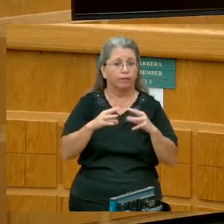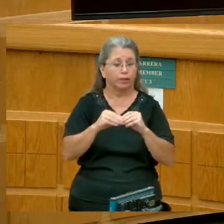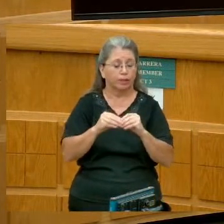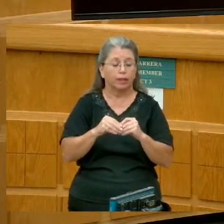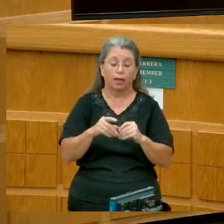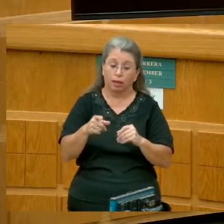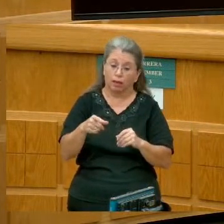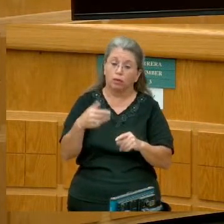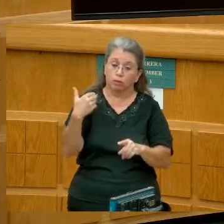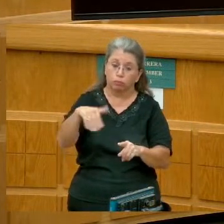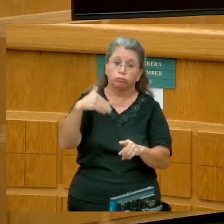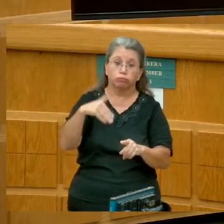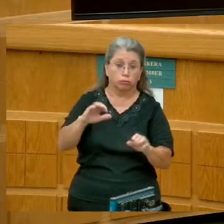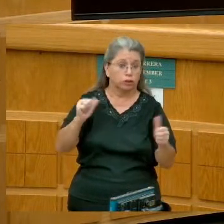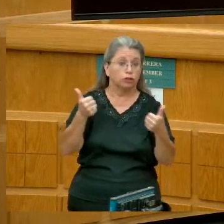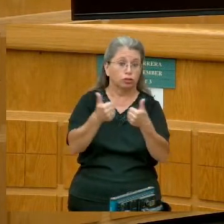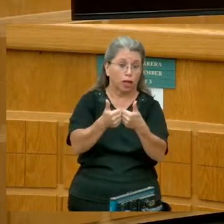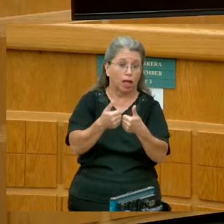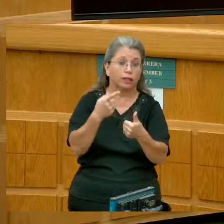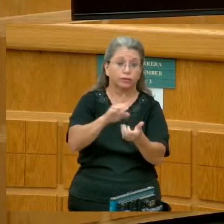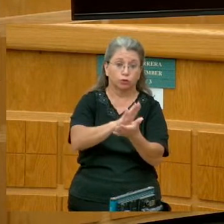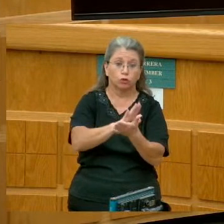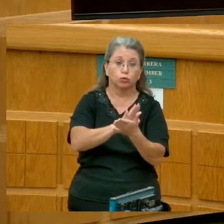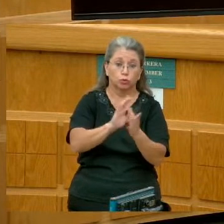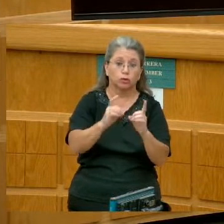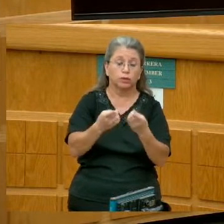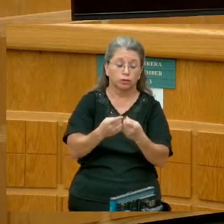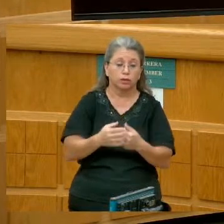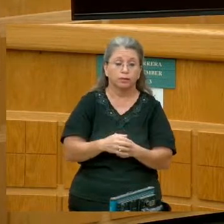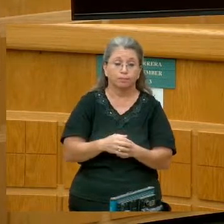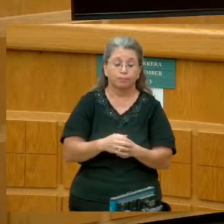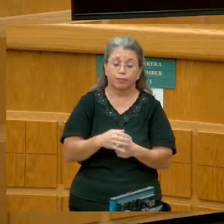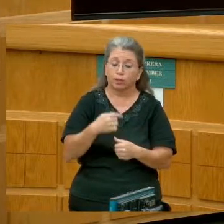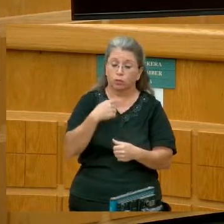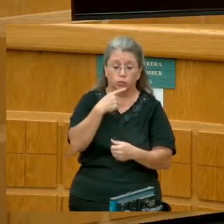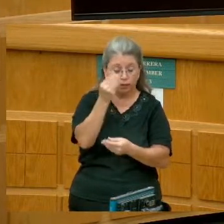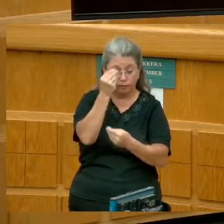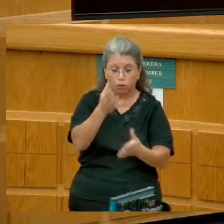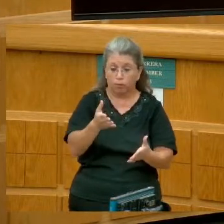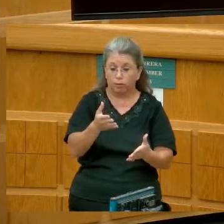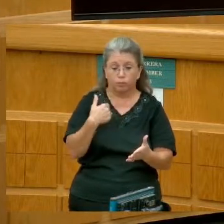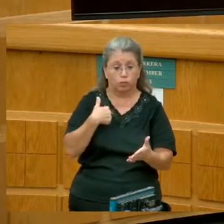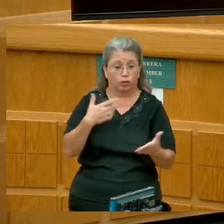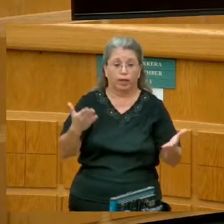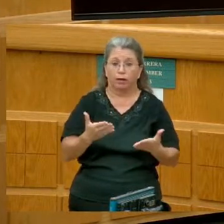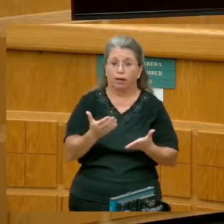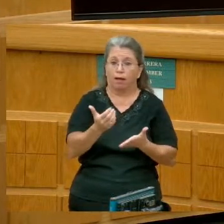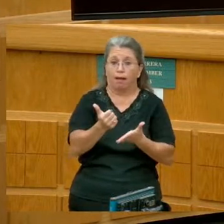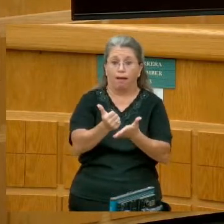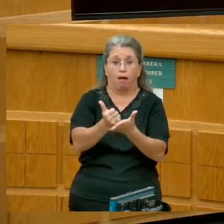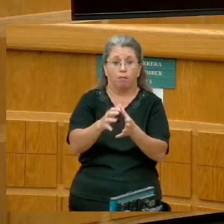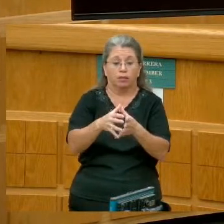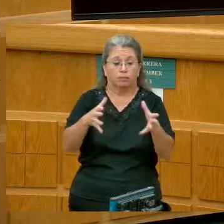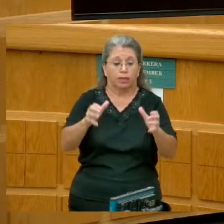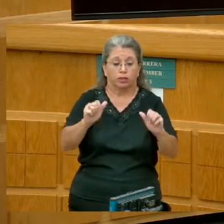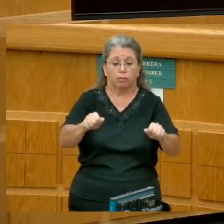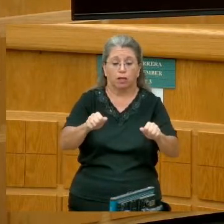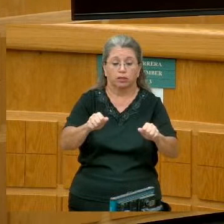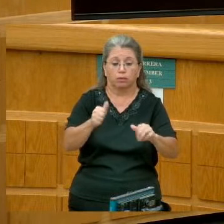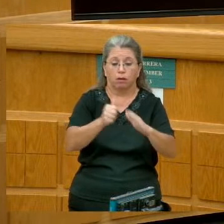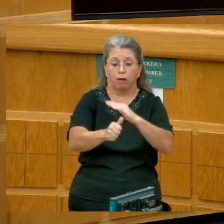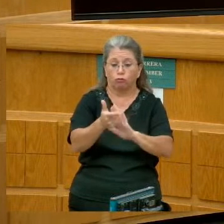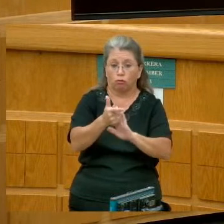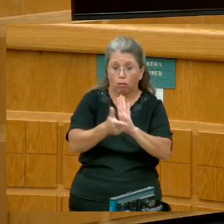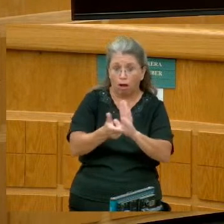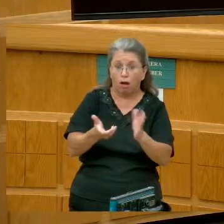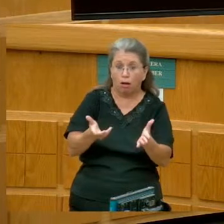got a challenge on their hands, but we said, well, we're here to help whatever we can within the law, and so we'll